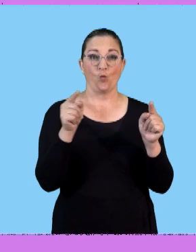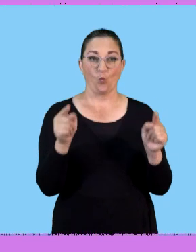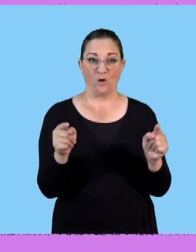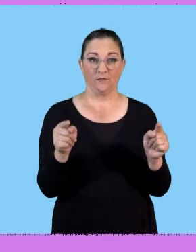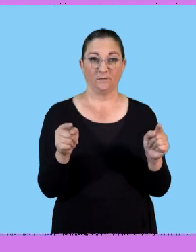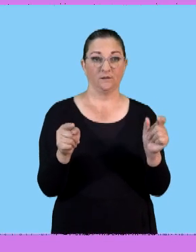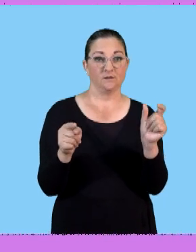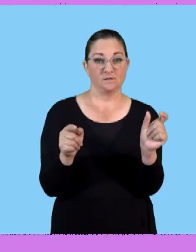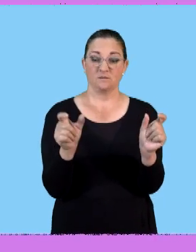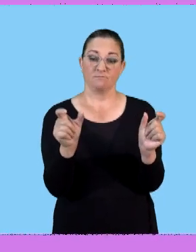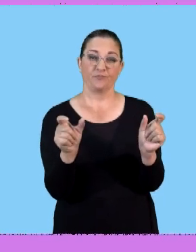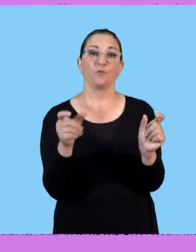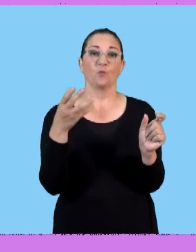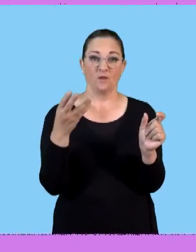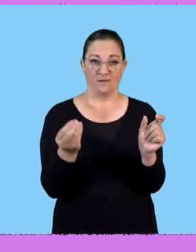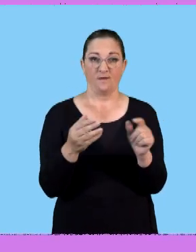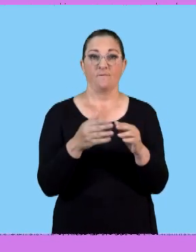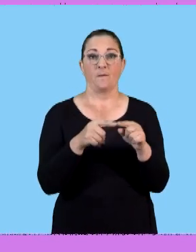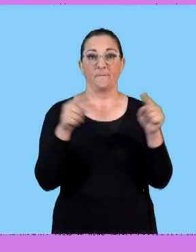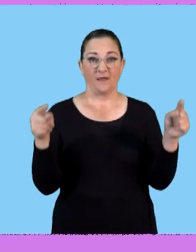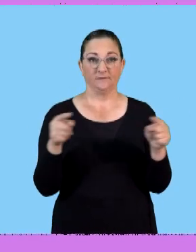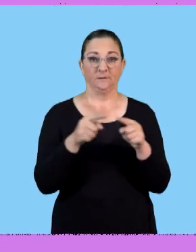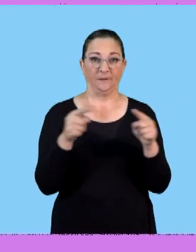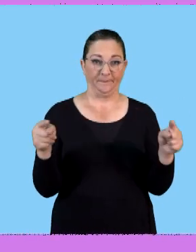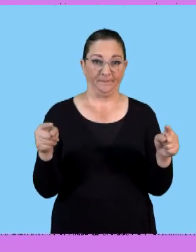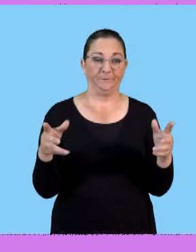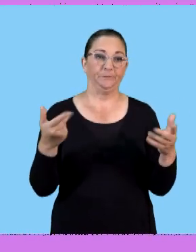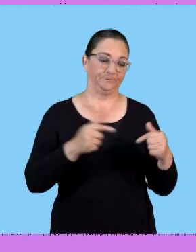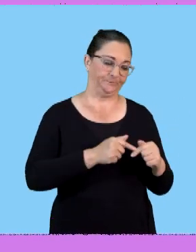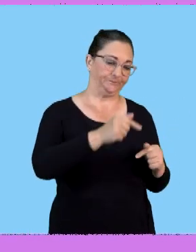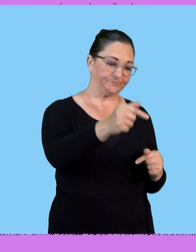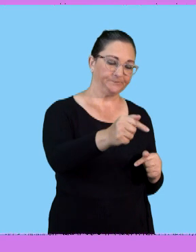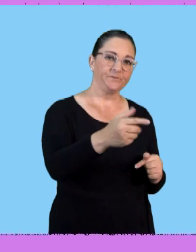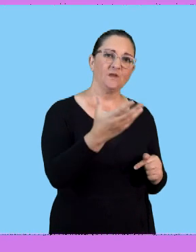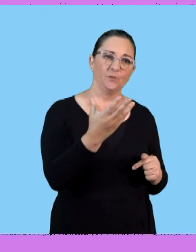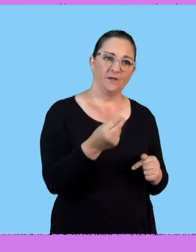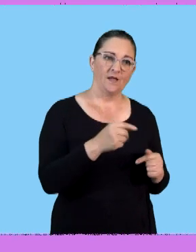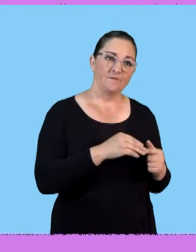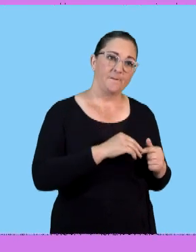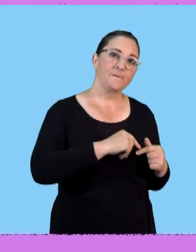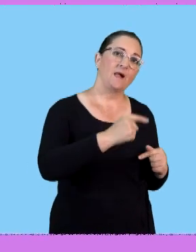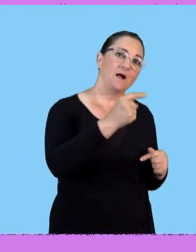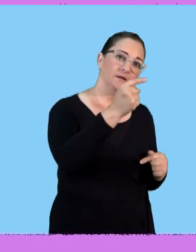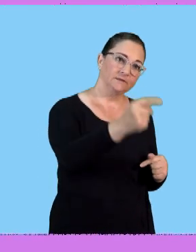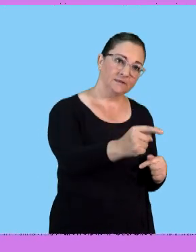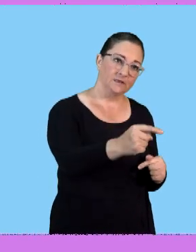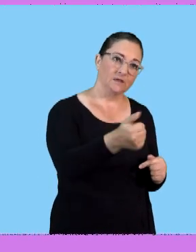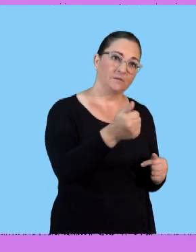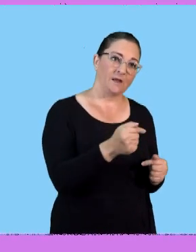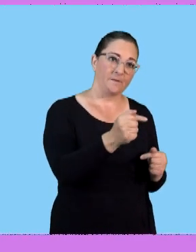width as well as a minimum width given. Then we have our length, right? We also have a maximum length as well as